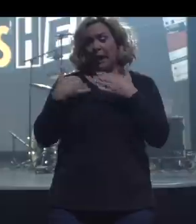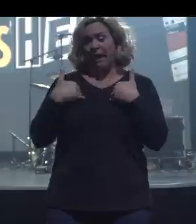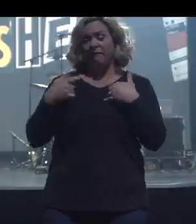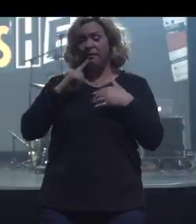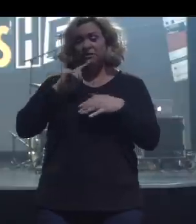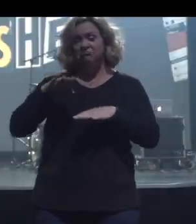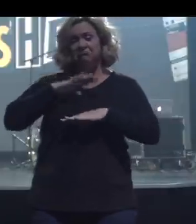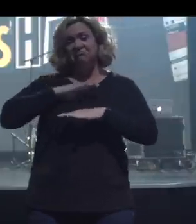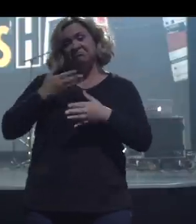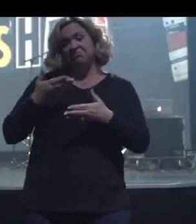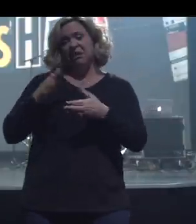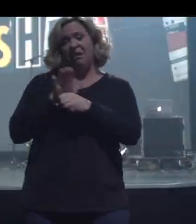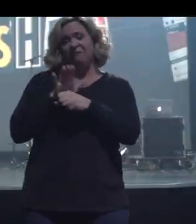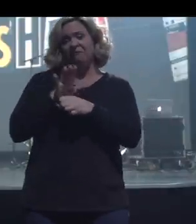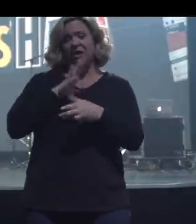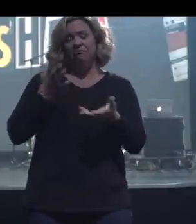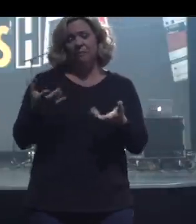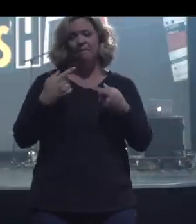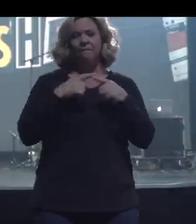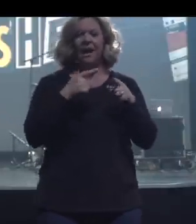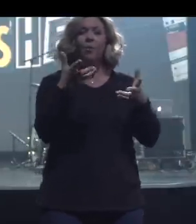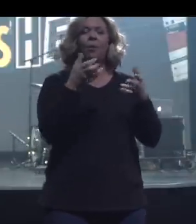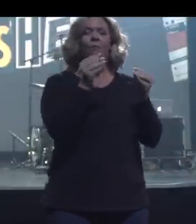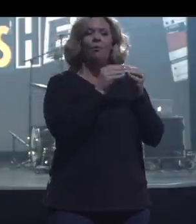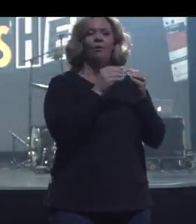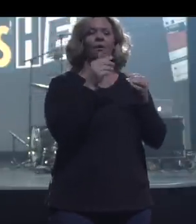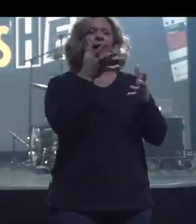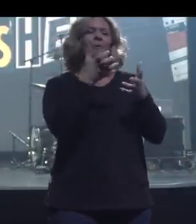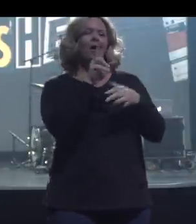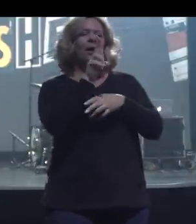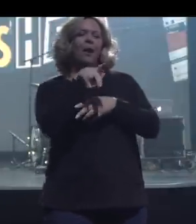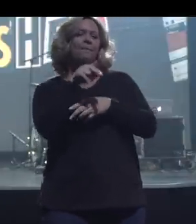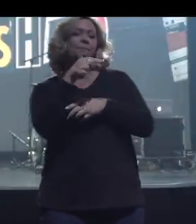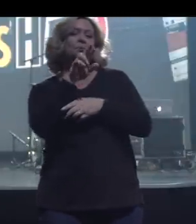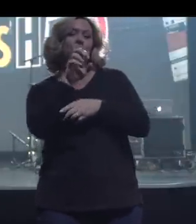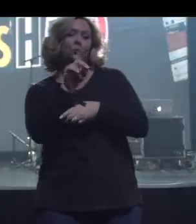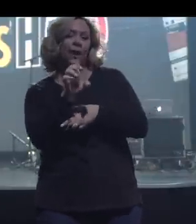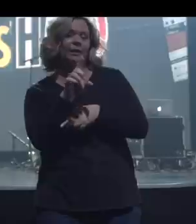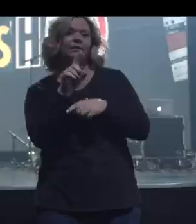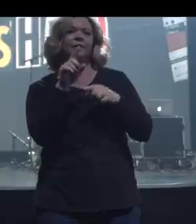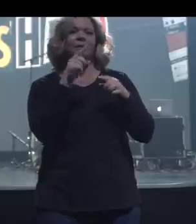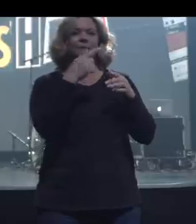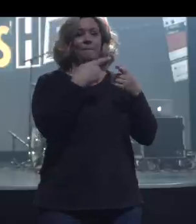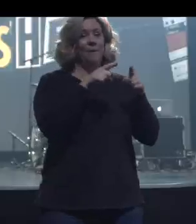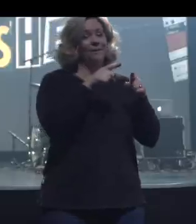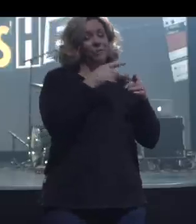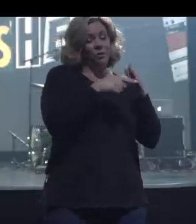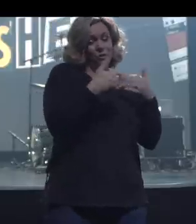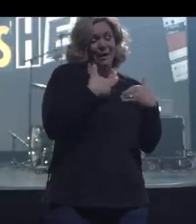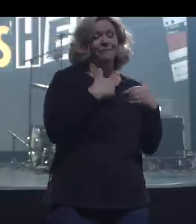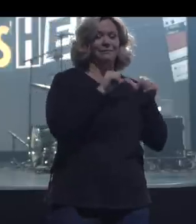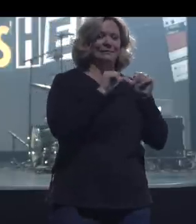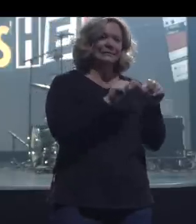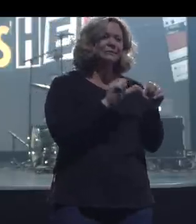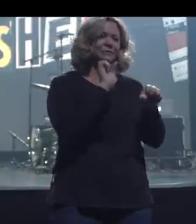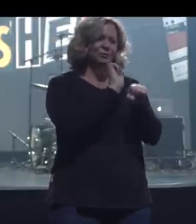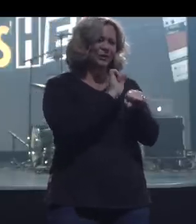technically. Or how about this? I want an upgrade even when what you have still works.